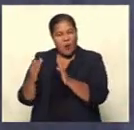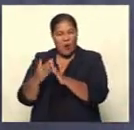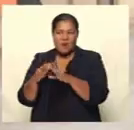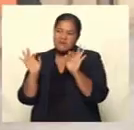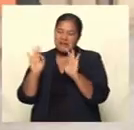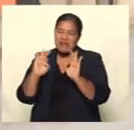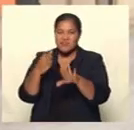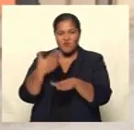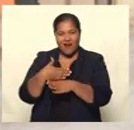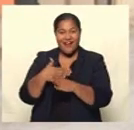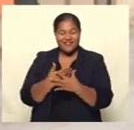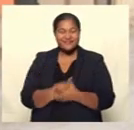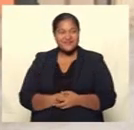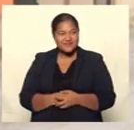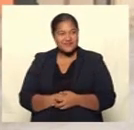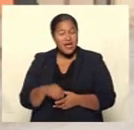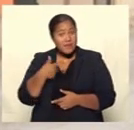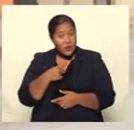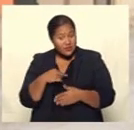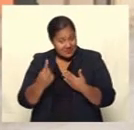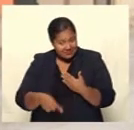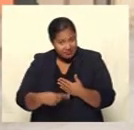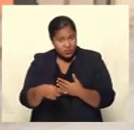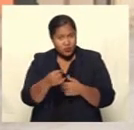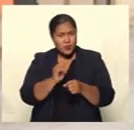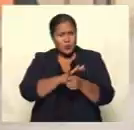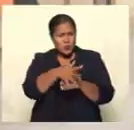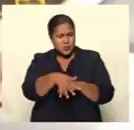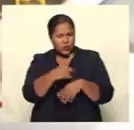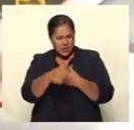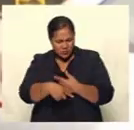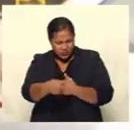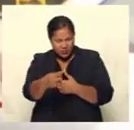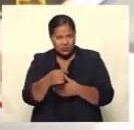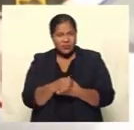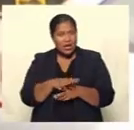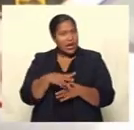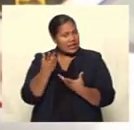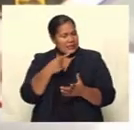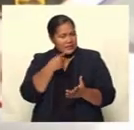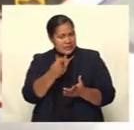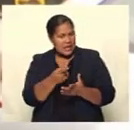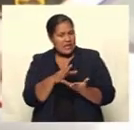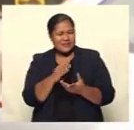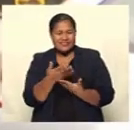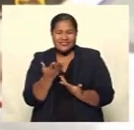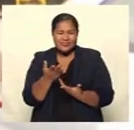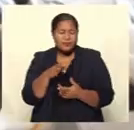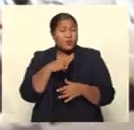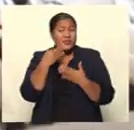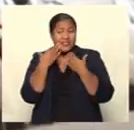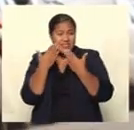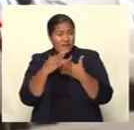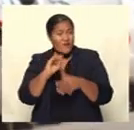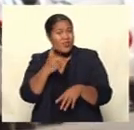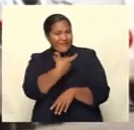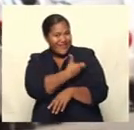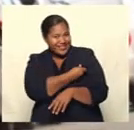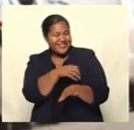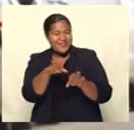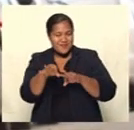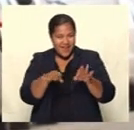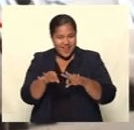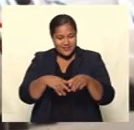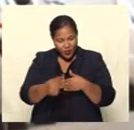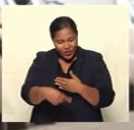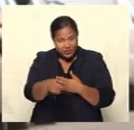work, As infections continue to surge daily, the chamber says it is pleased with the vaccination efforts. Ali says